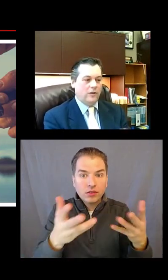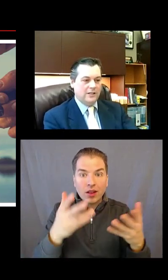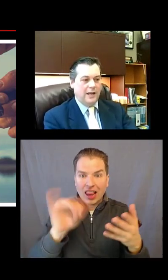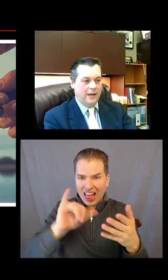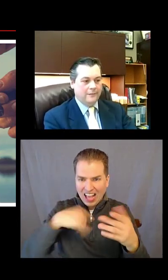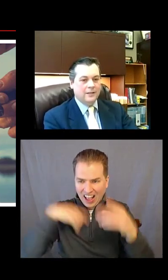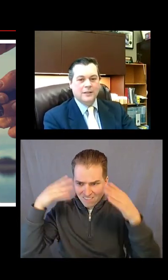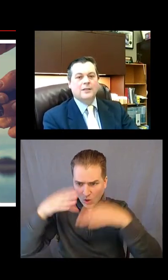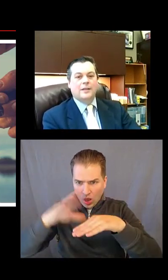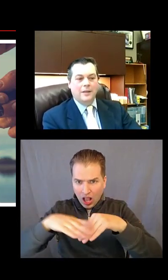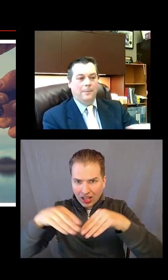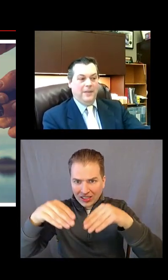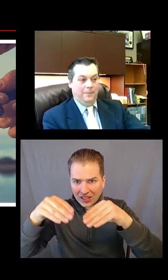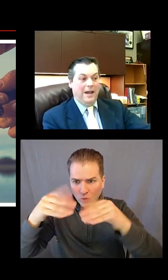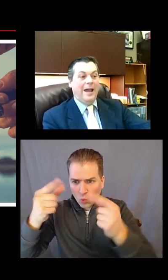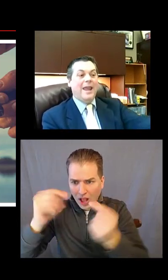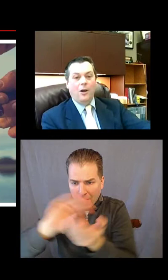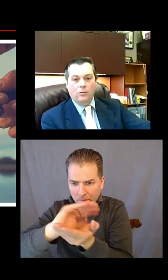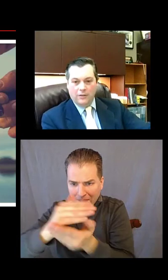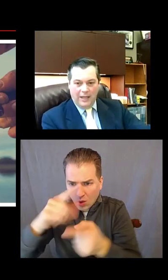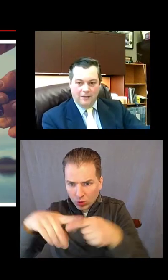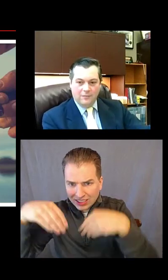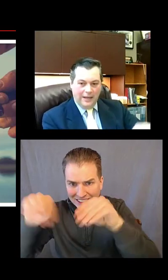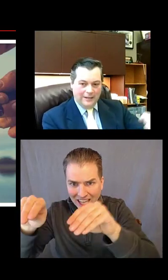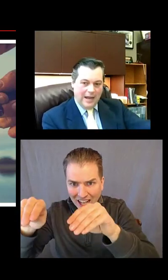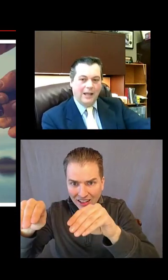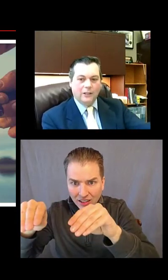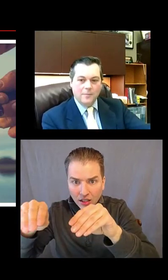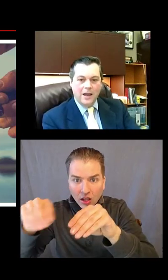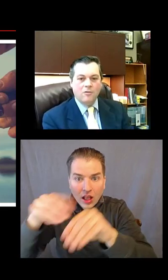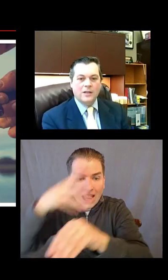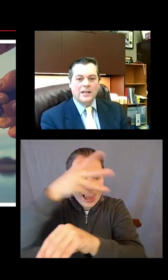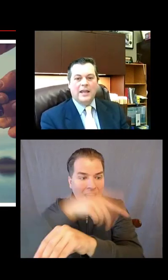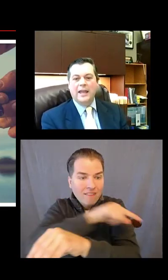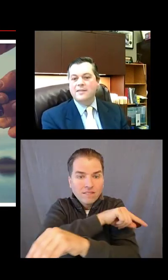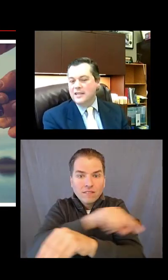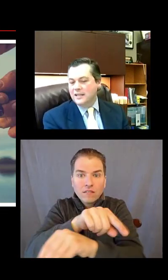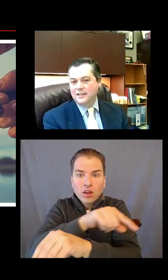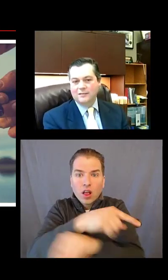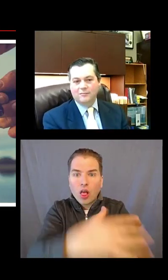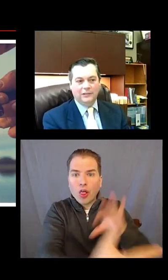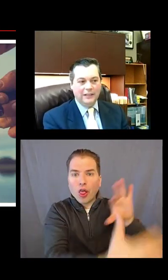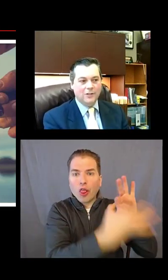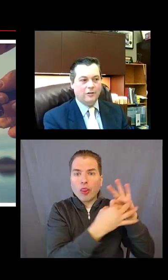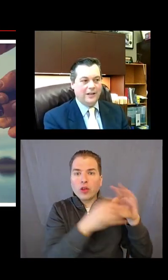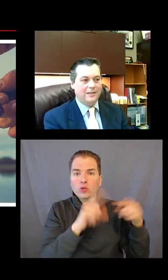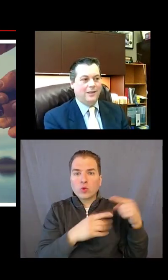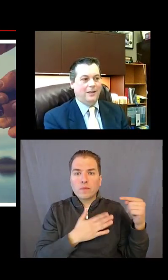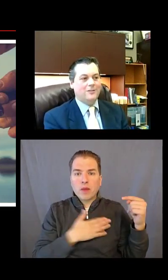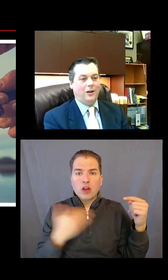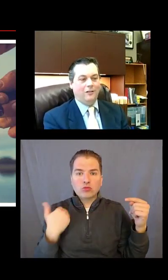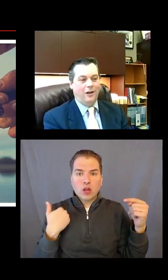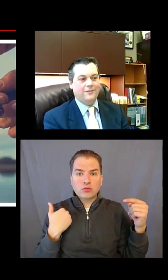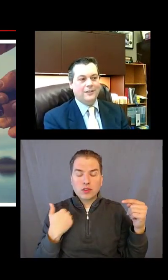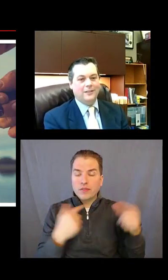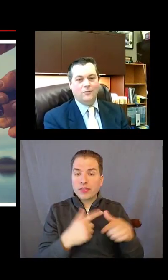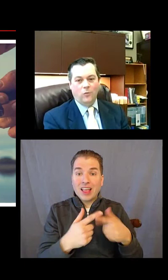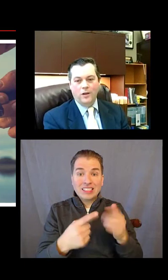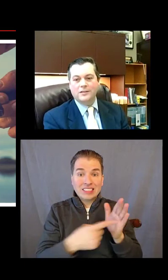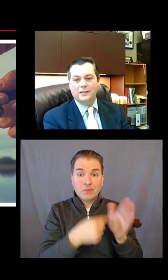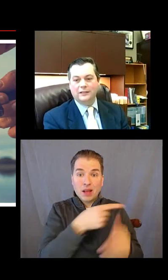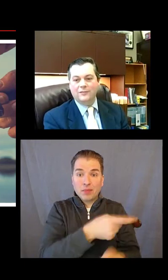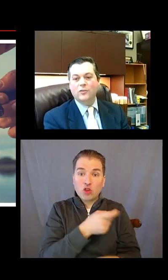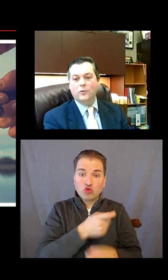You're focused on the buyout, that dollar amount. And these lingering things are often